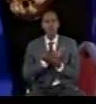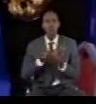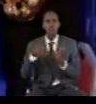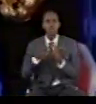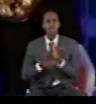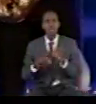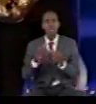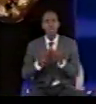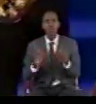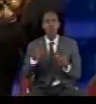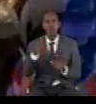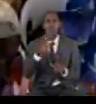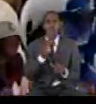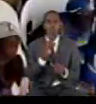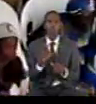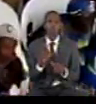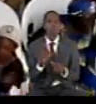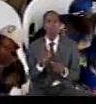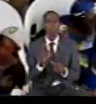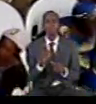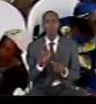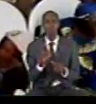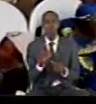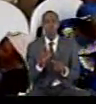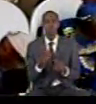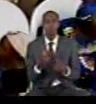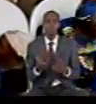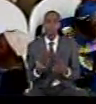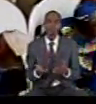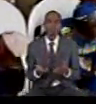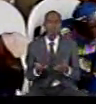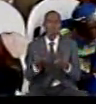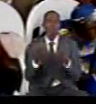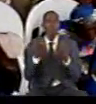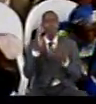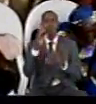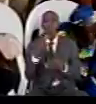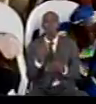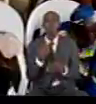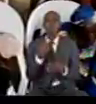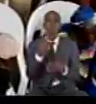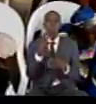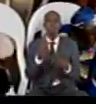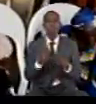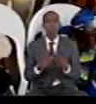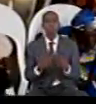Behind, let the lifting of our hands be as an evening sacrifice.